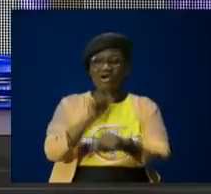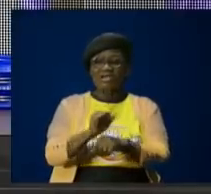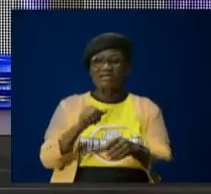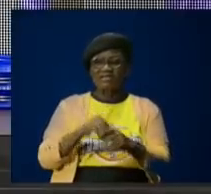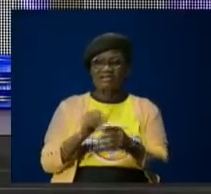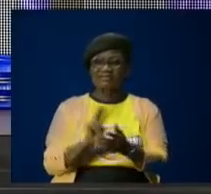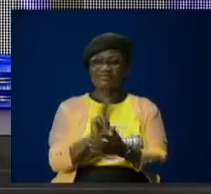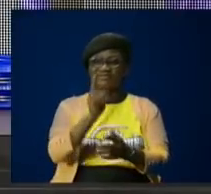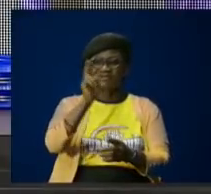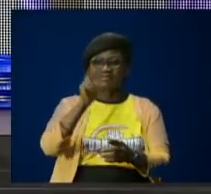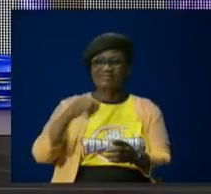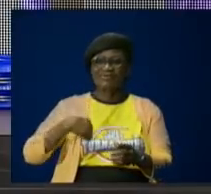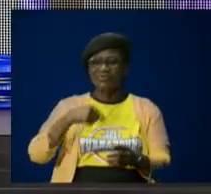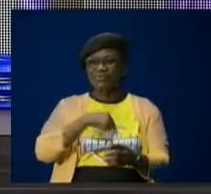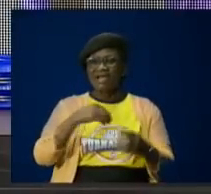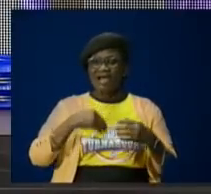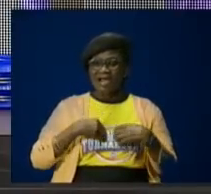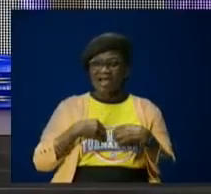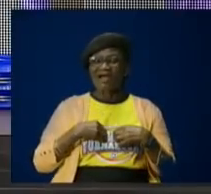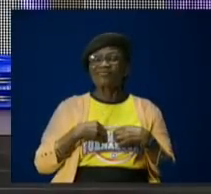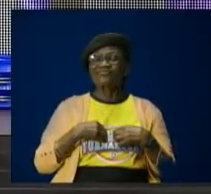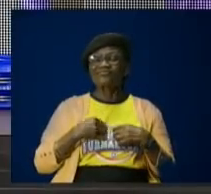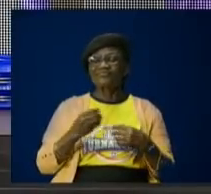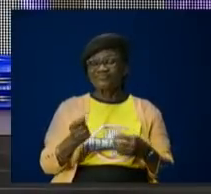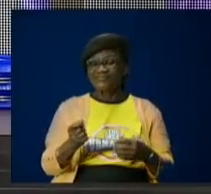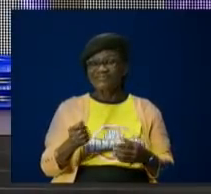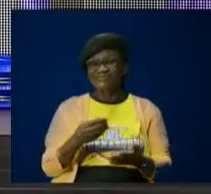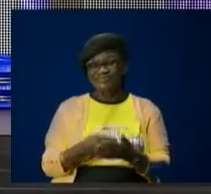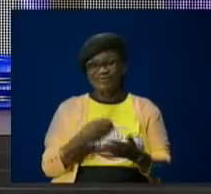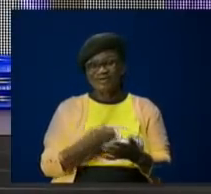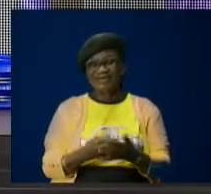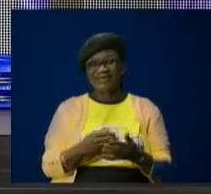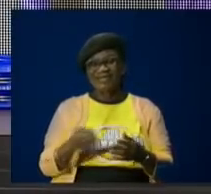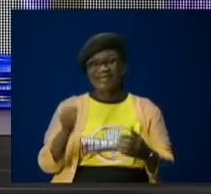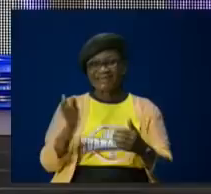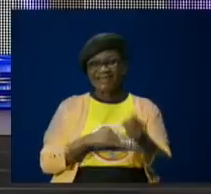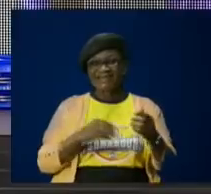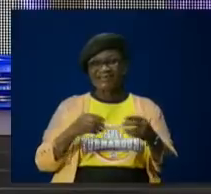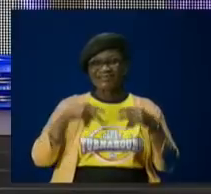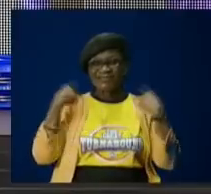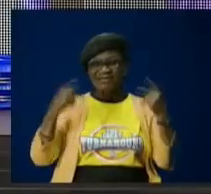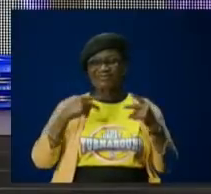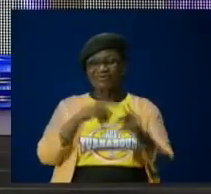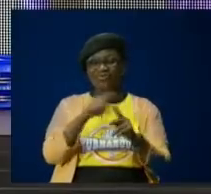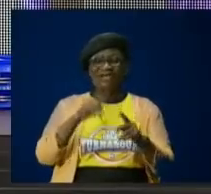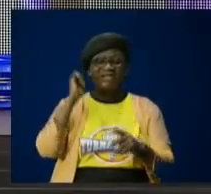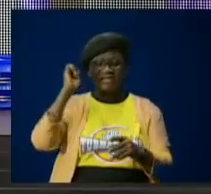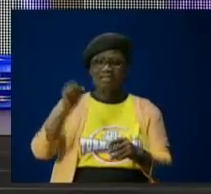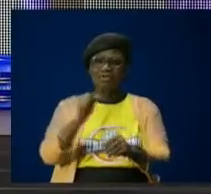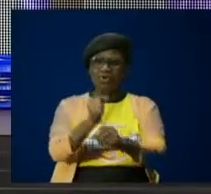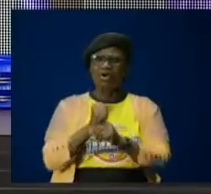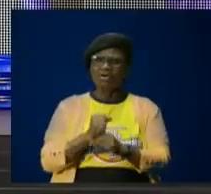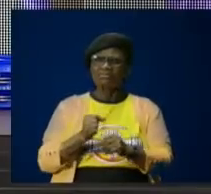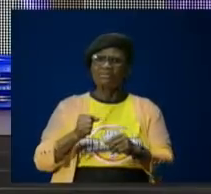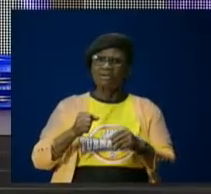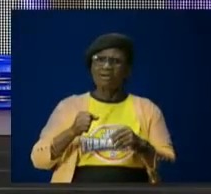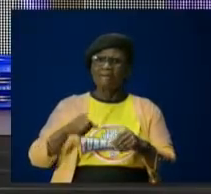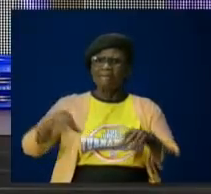a pastor. When he got married, by the grace of God, we